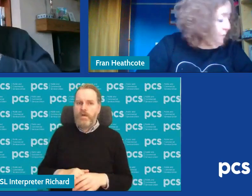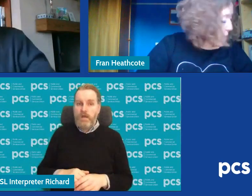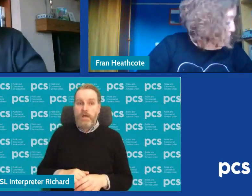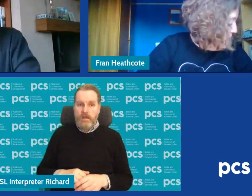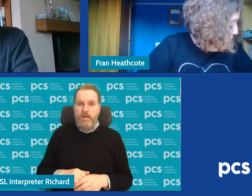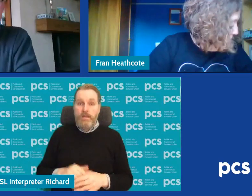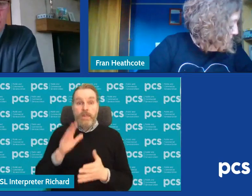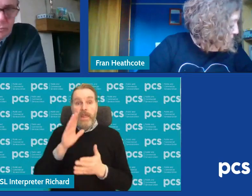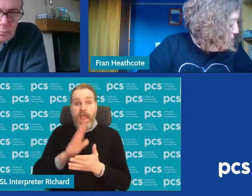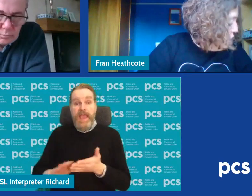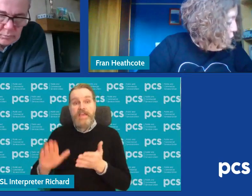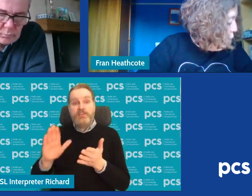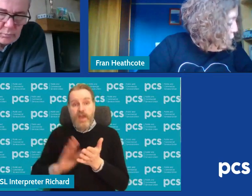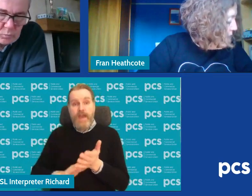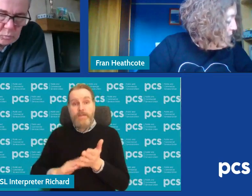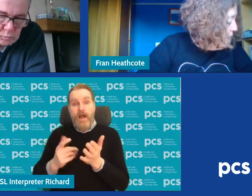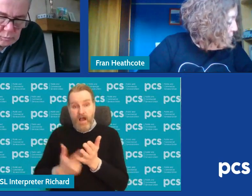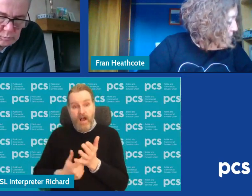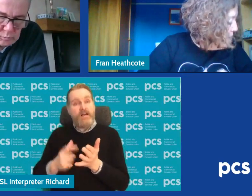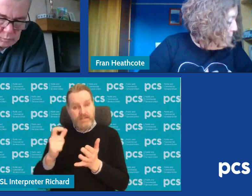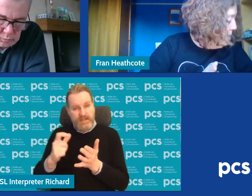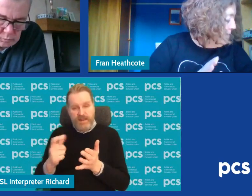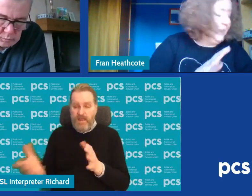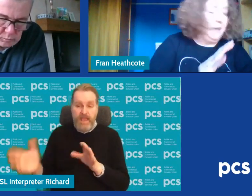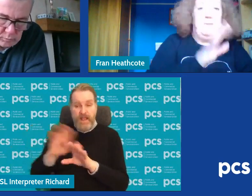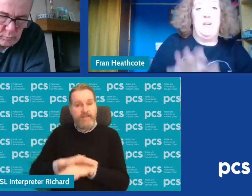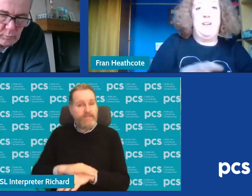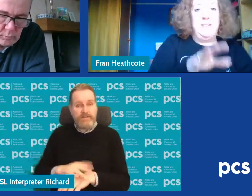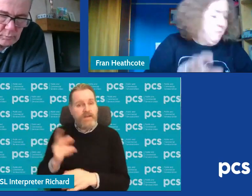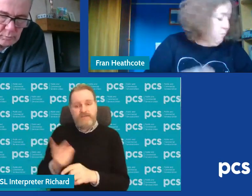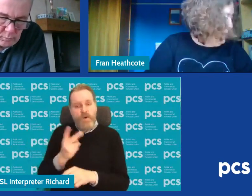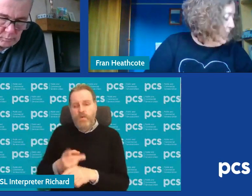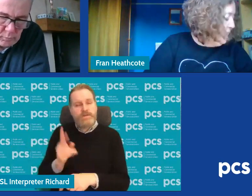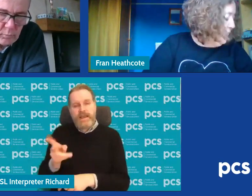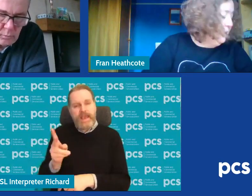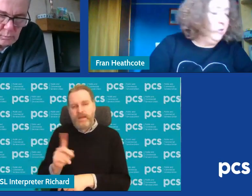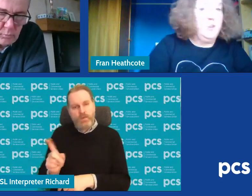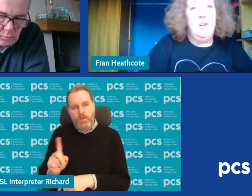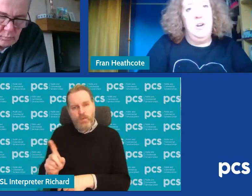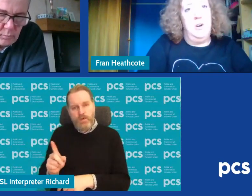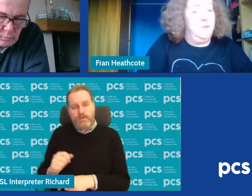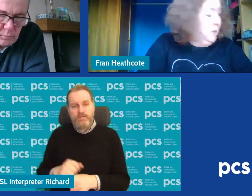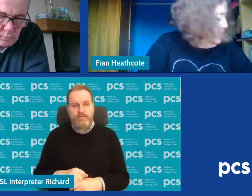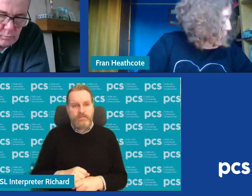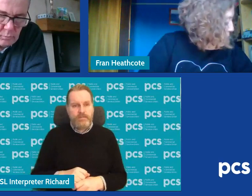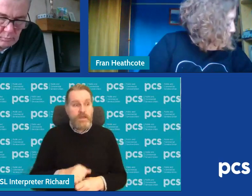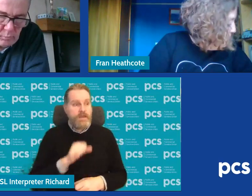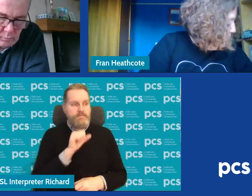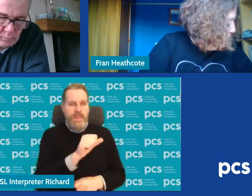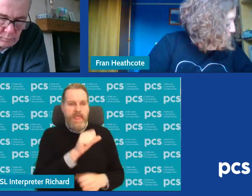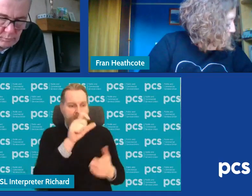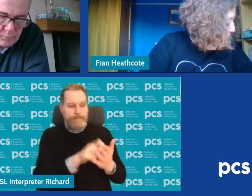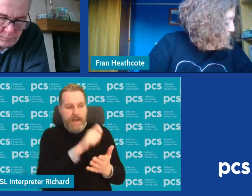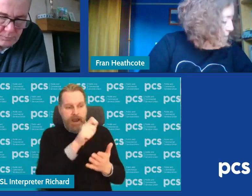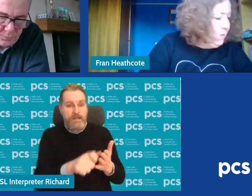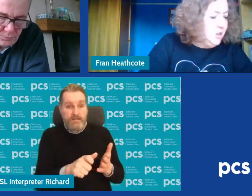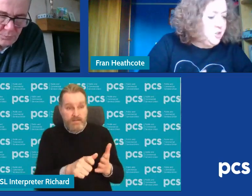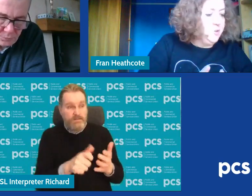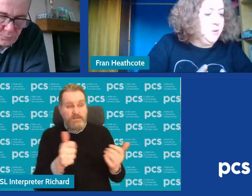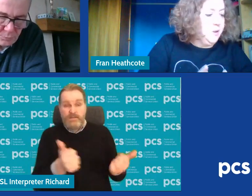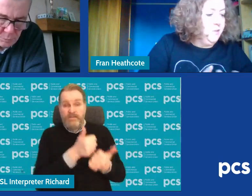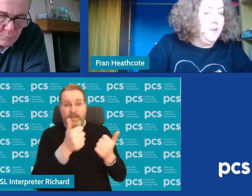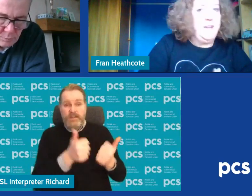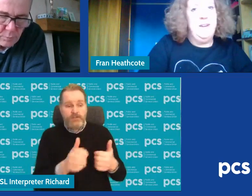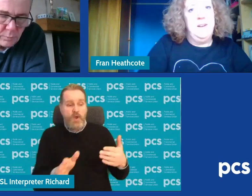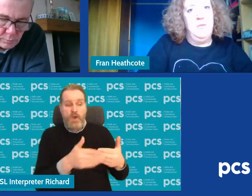already covered by the mandate, or are covered by the ballots that are running separately that closed on the 17th of March.